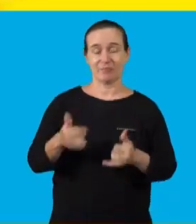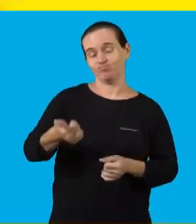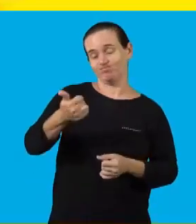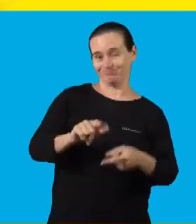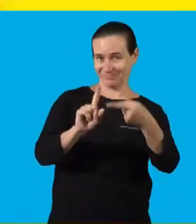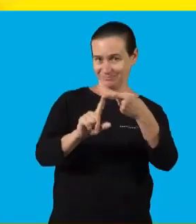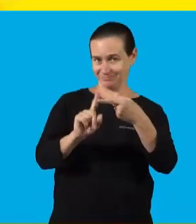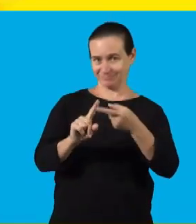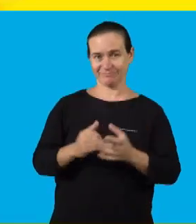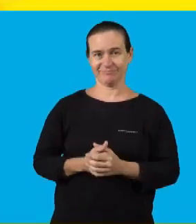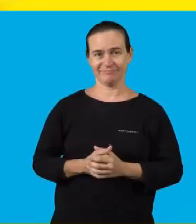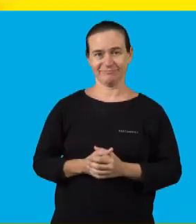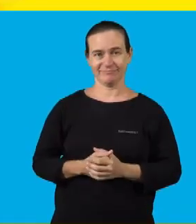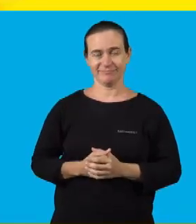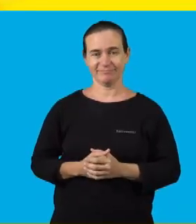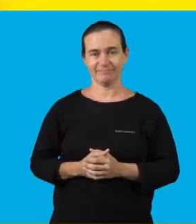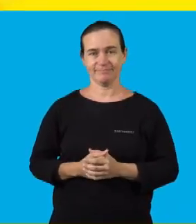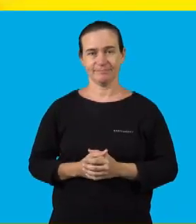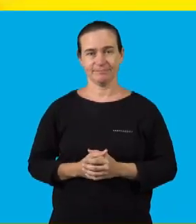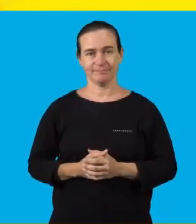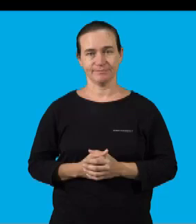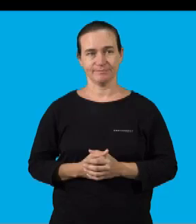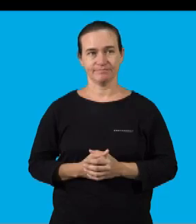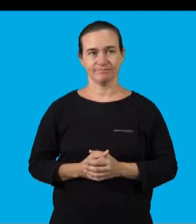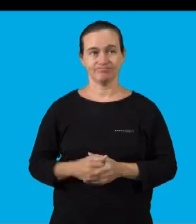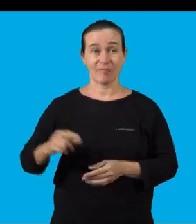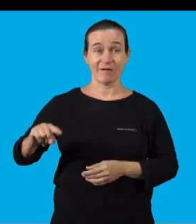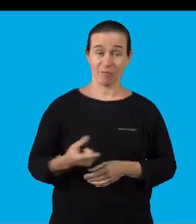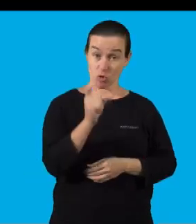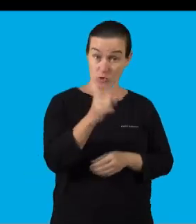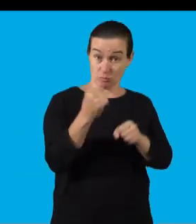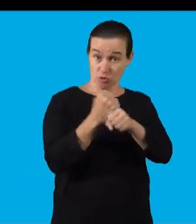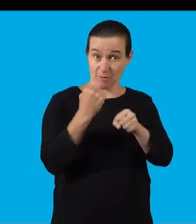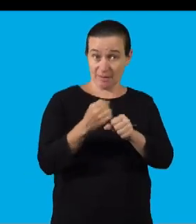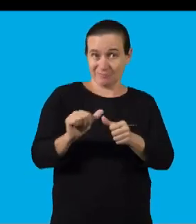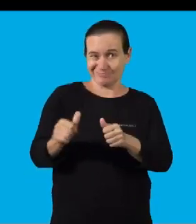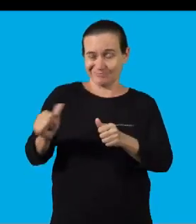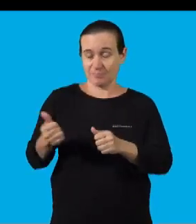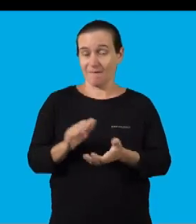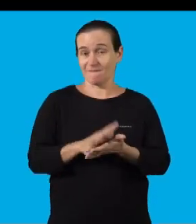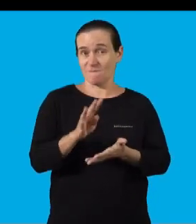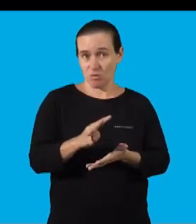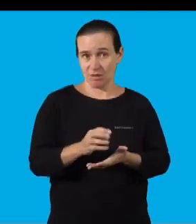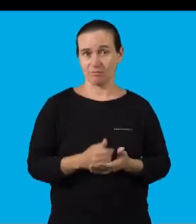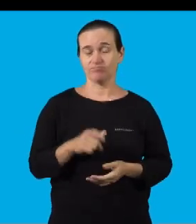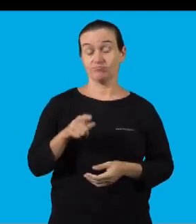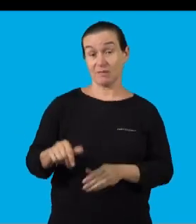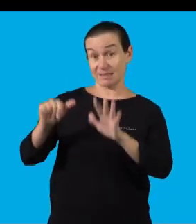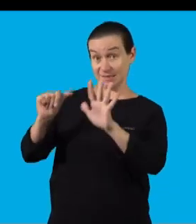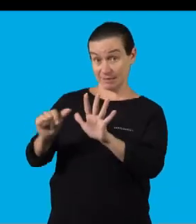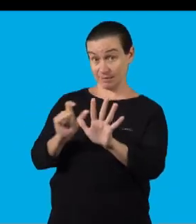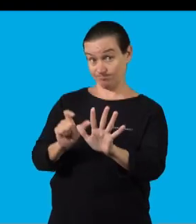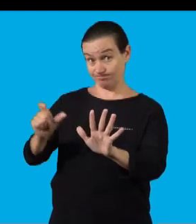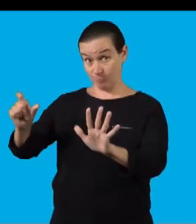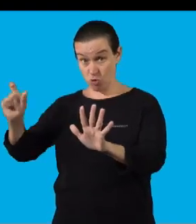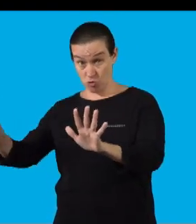that first question. It says there, the first term of a geometric sequence is 14 and the sixth